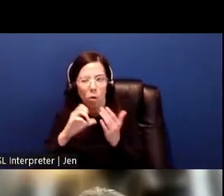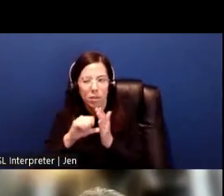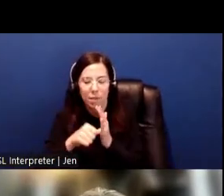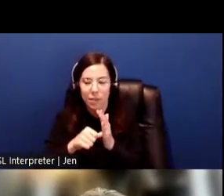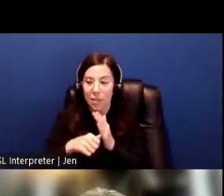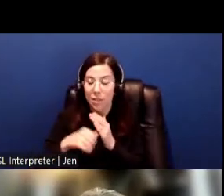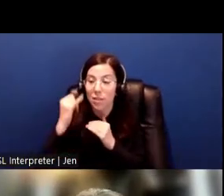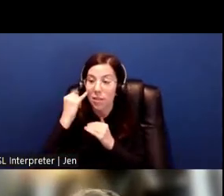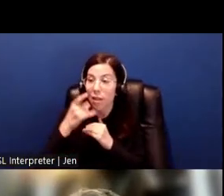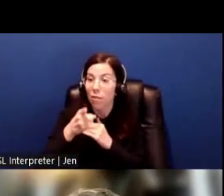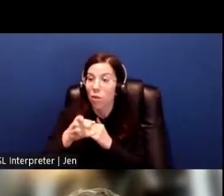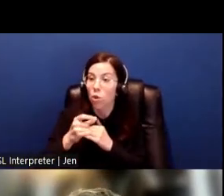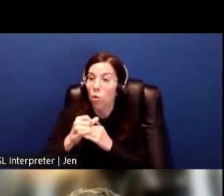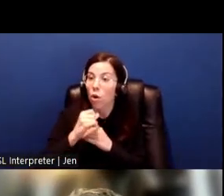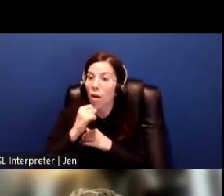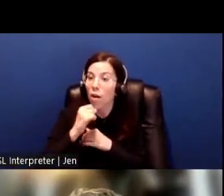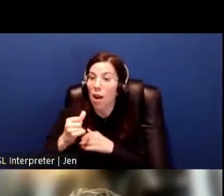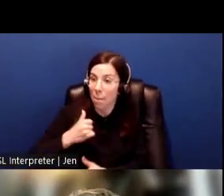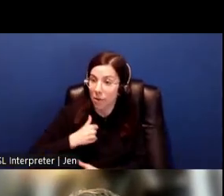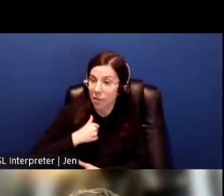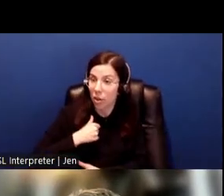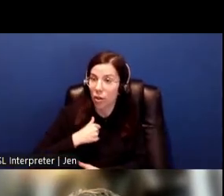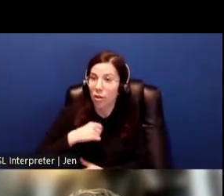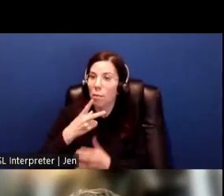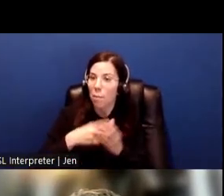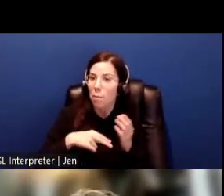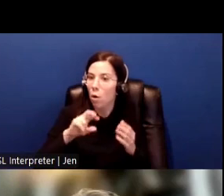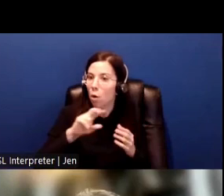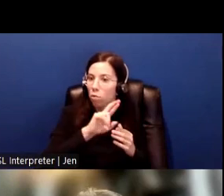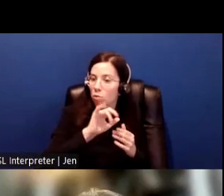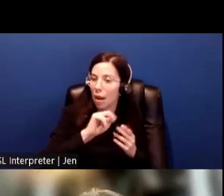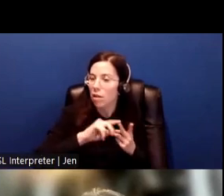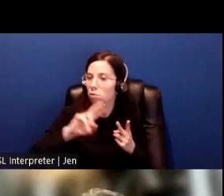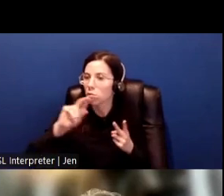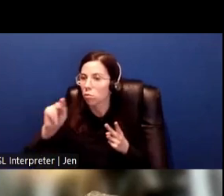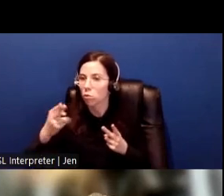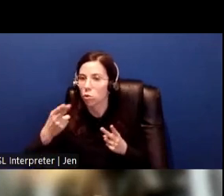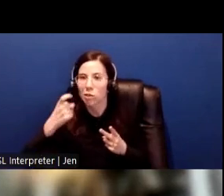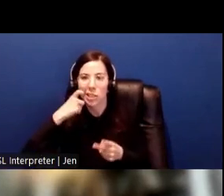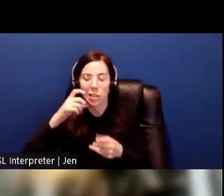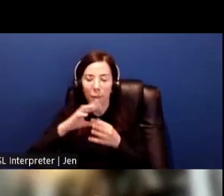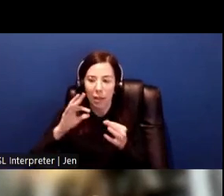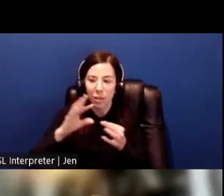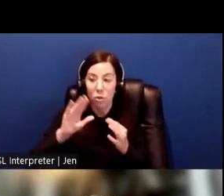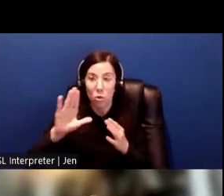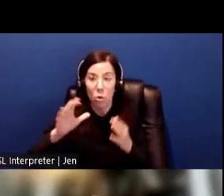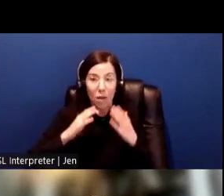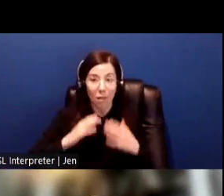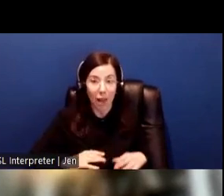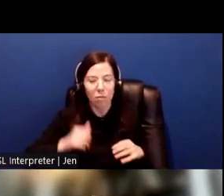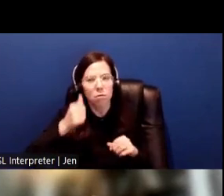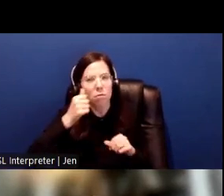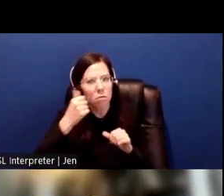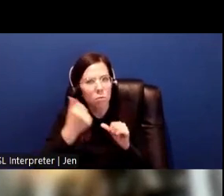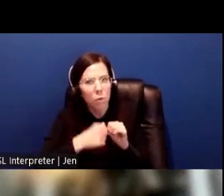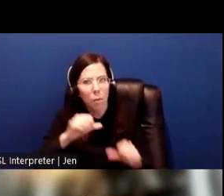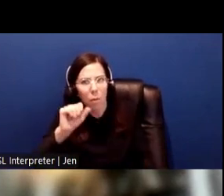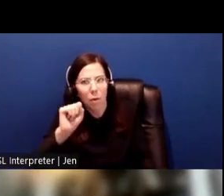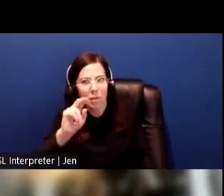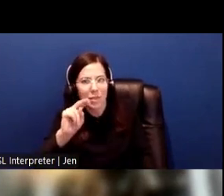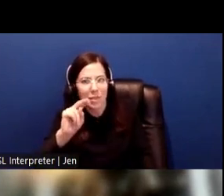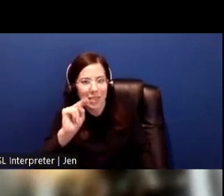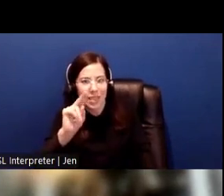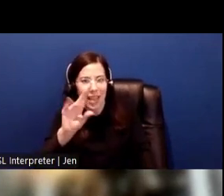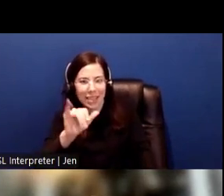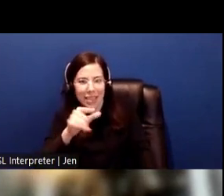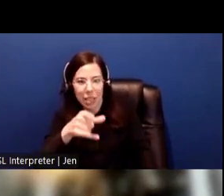are civilians, something that both Ruth and Ryan have hit on is your client, and if you remember, Sandy has no military